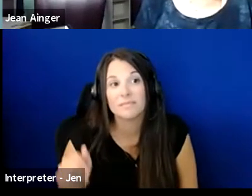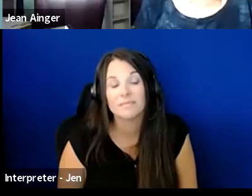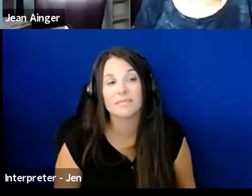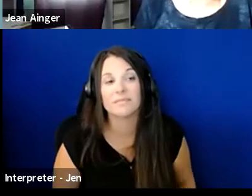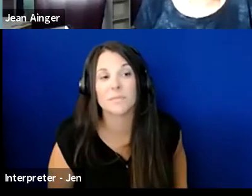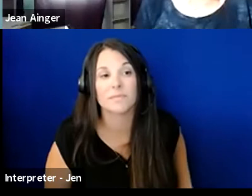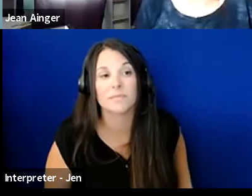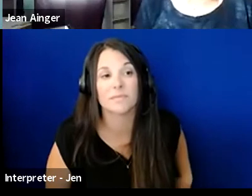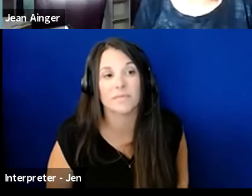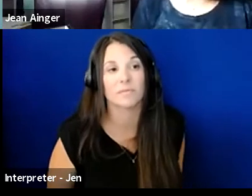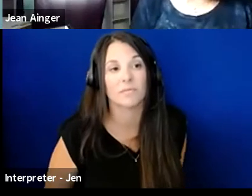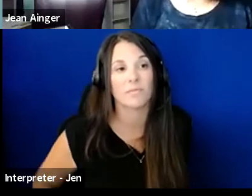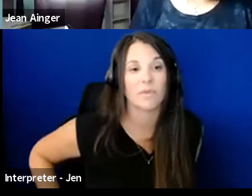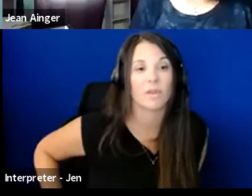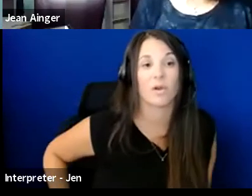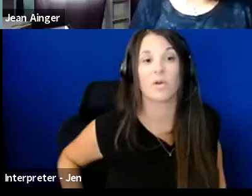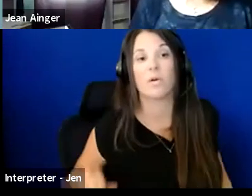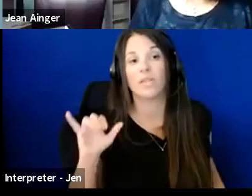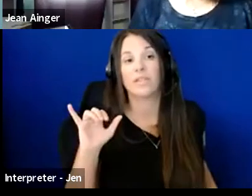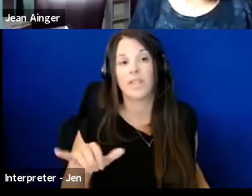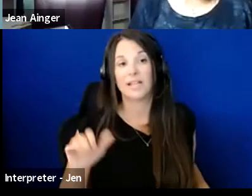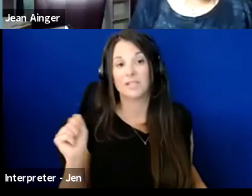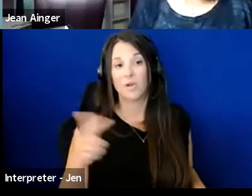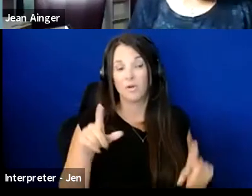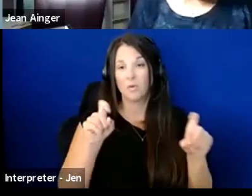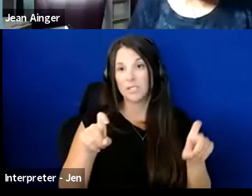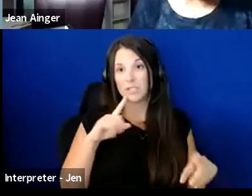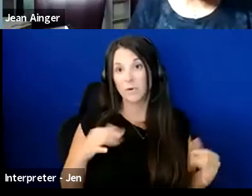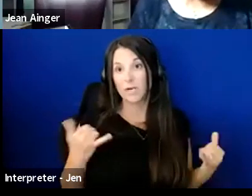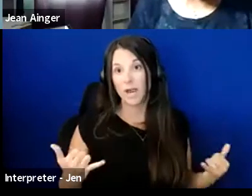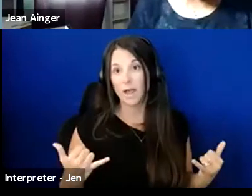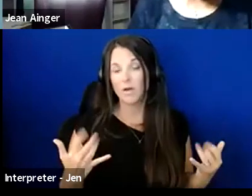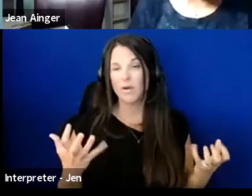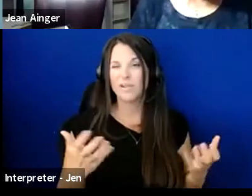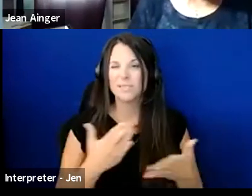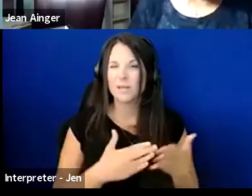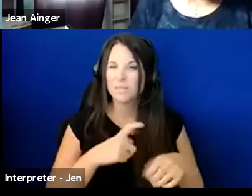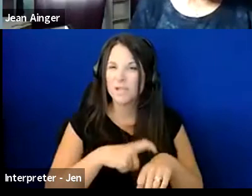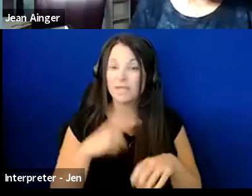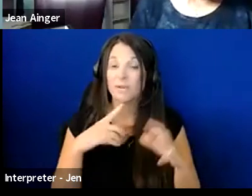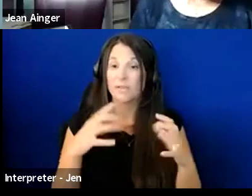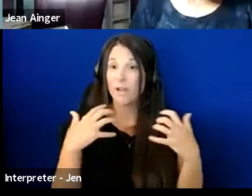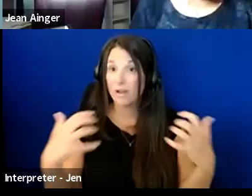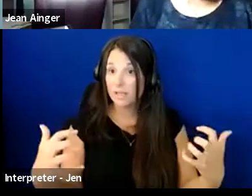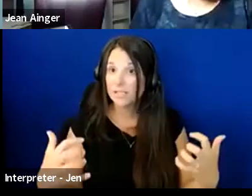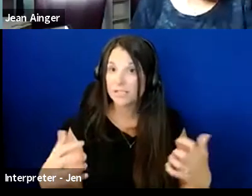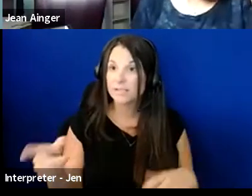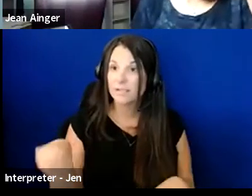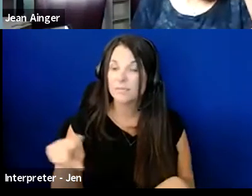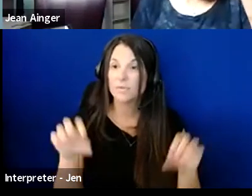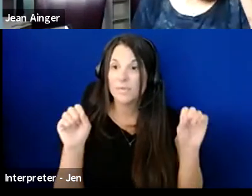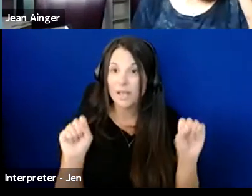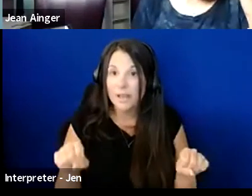So that's all the questions that we're going to ask for now. I do want to give some time for the audience members to be able